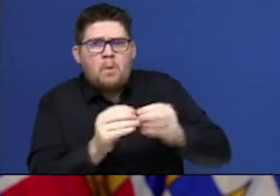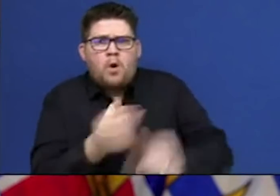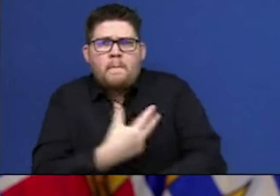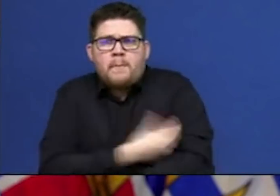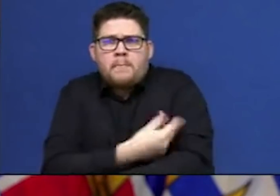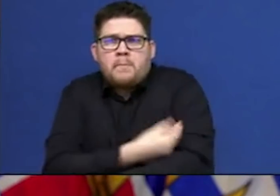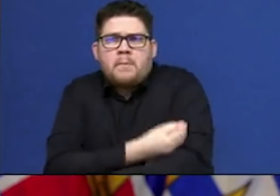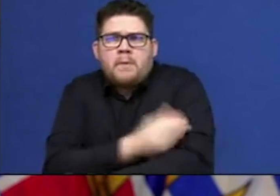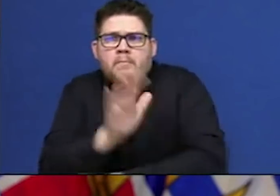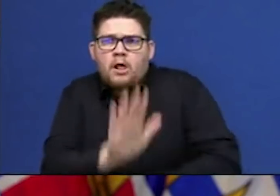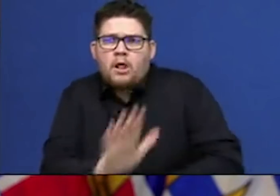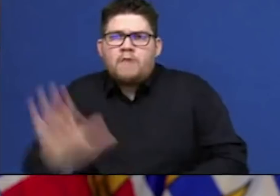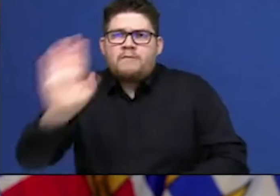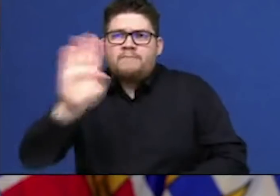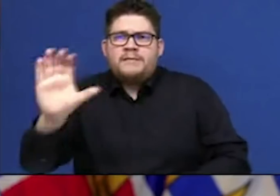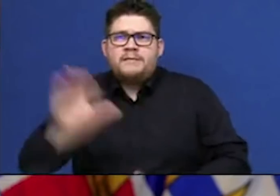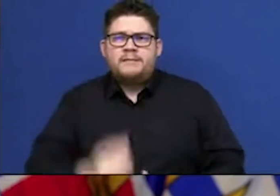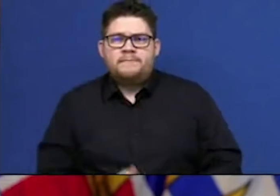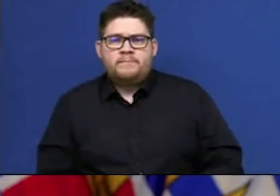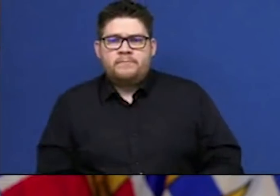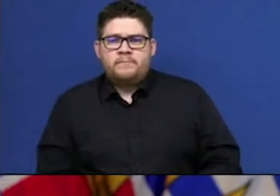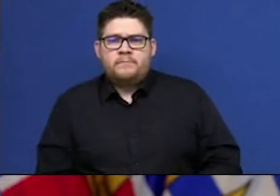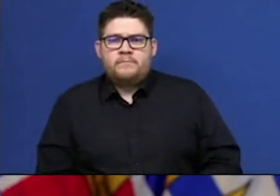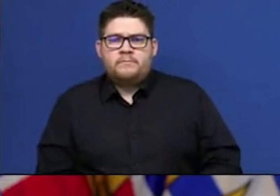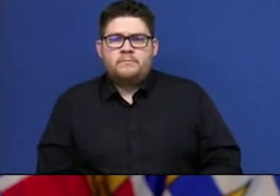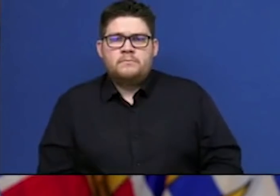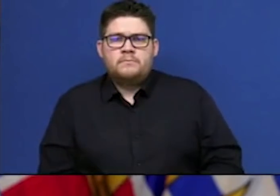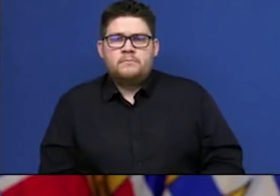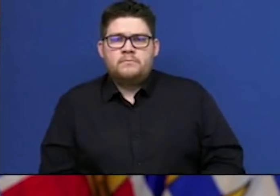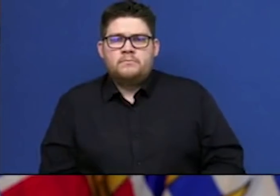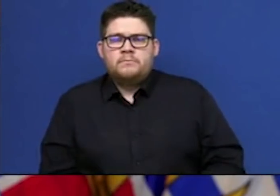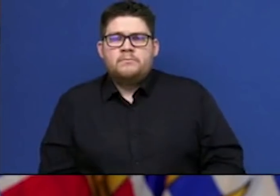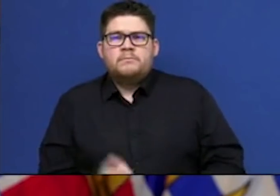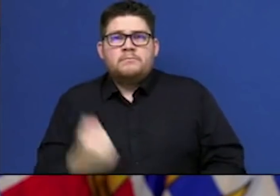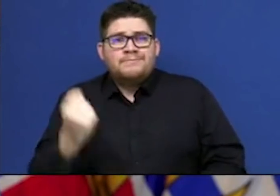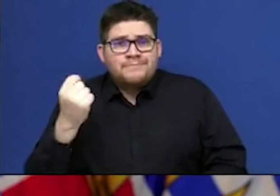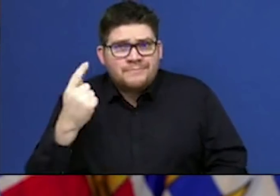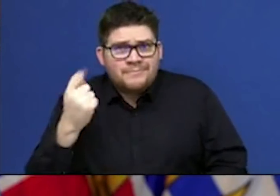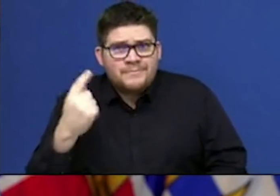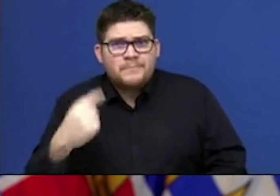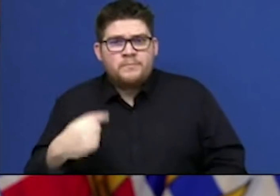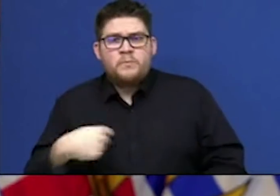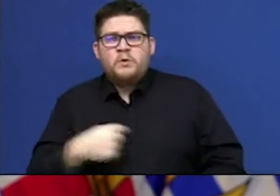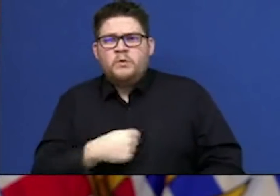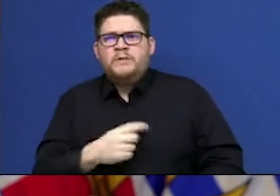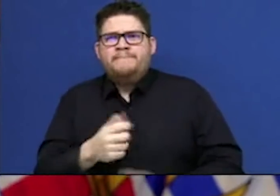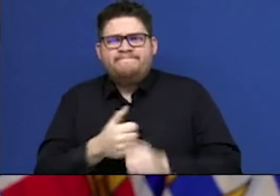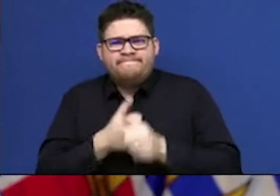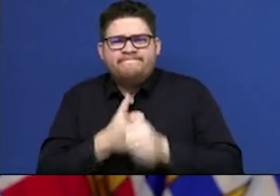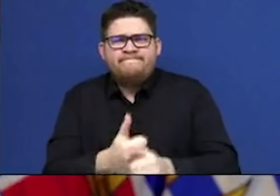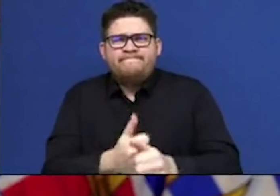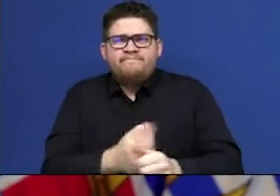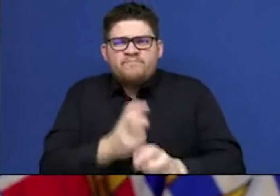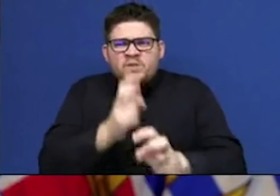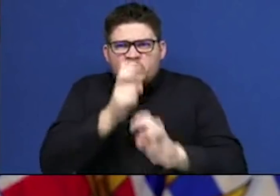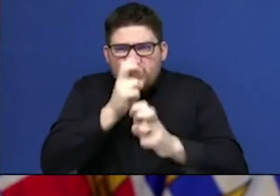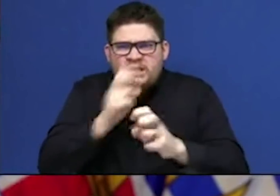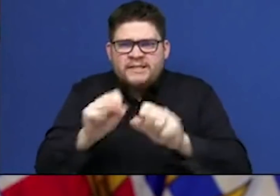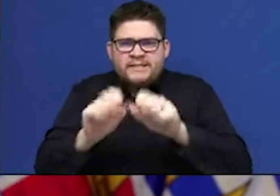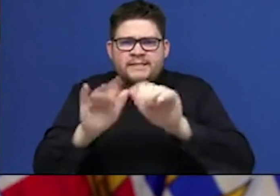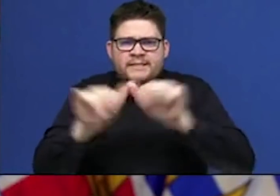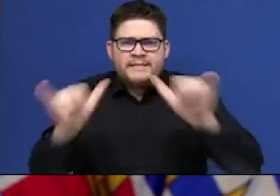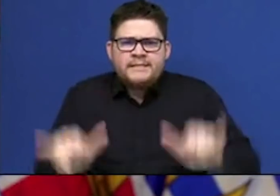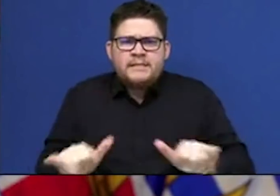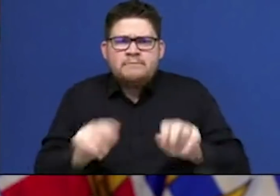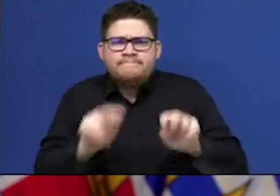very robust pharmacovigilance, or vaccine safety system here in British Columbia, and you've heard me talk about this many